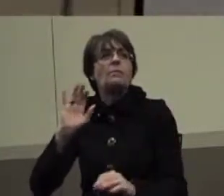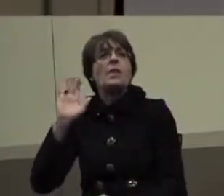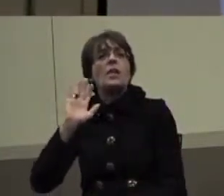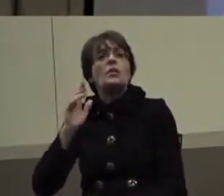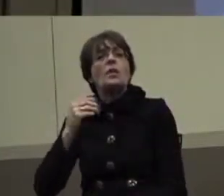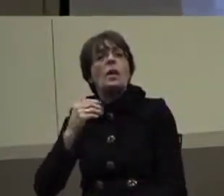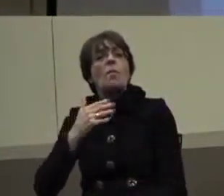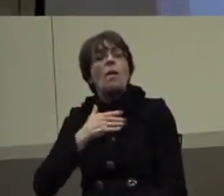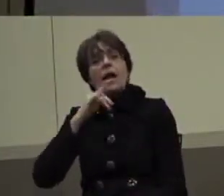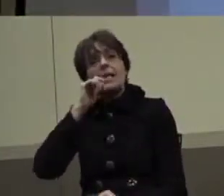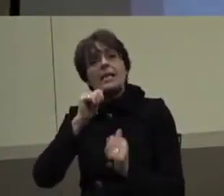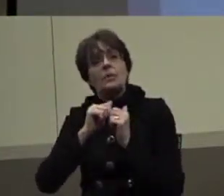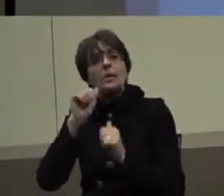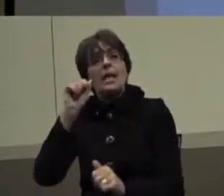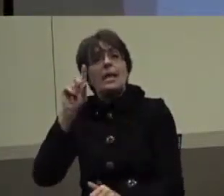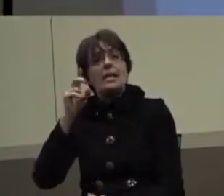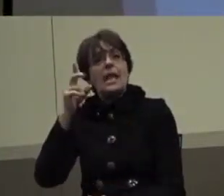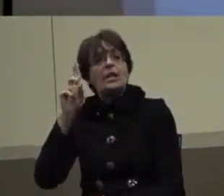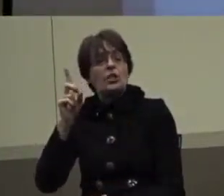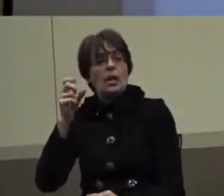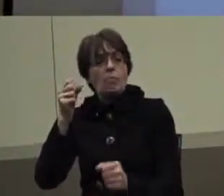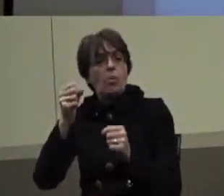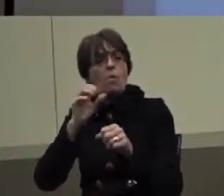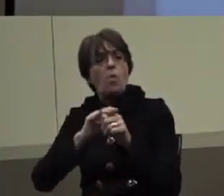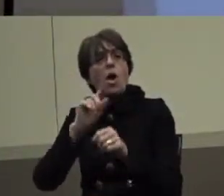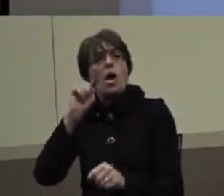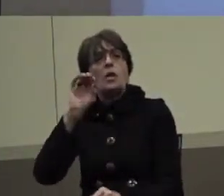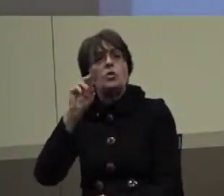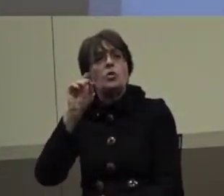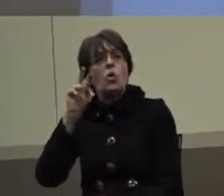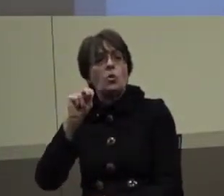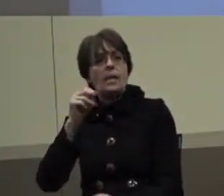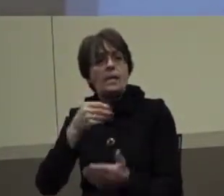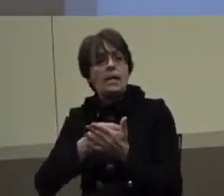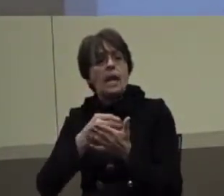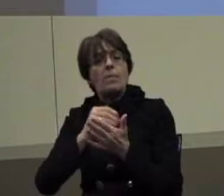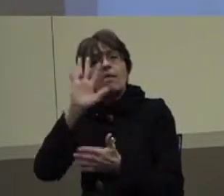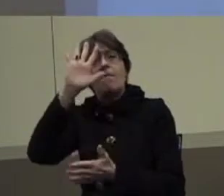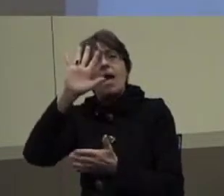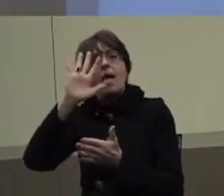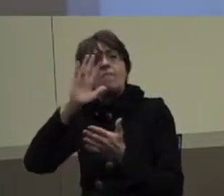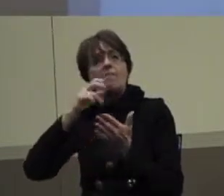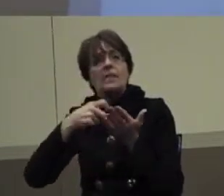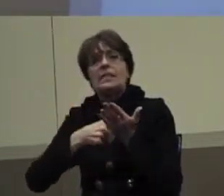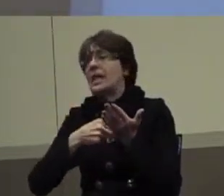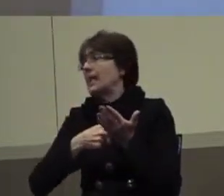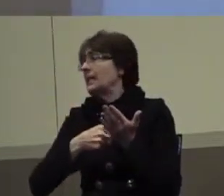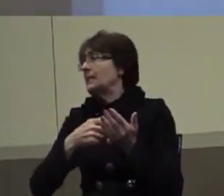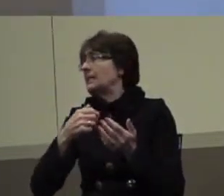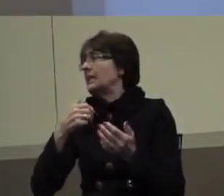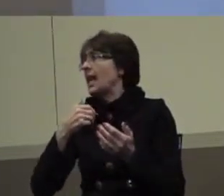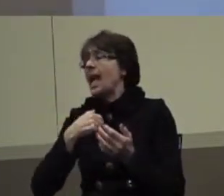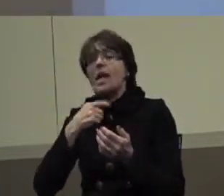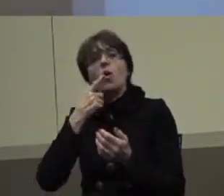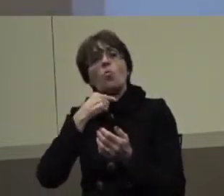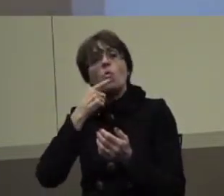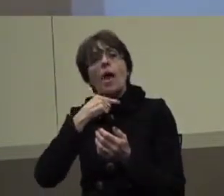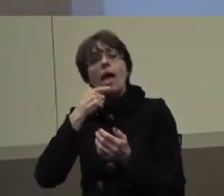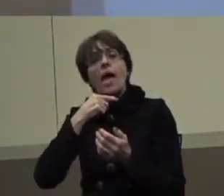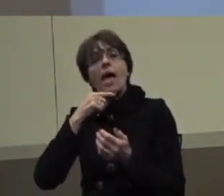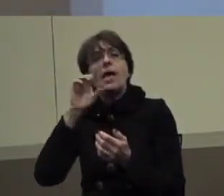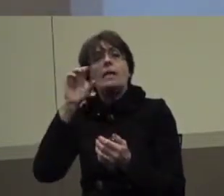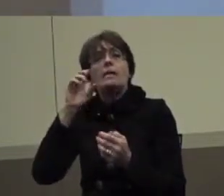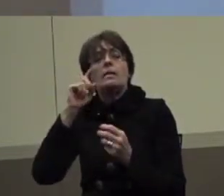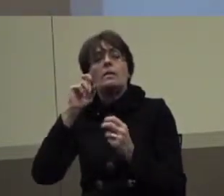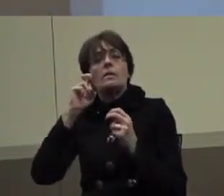with ADHD on a token economy, 5 tickets. I just had little red carnival tickets. When they got 5 tickets,